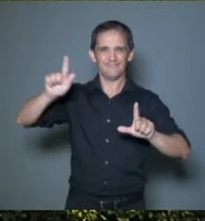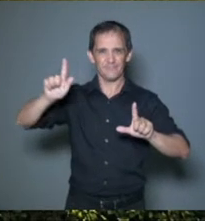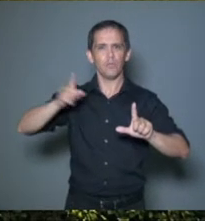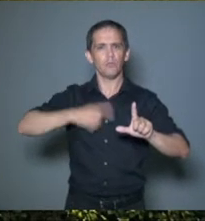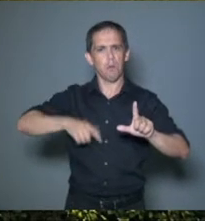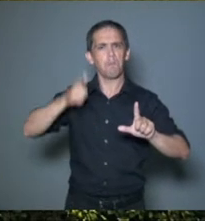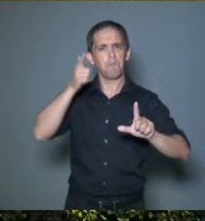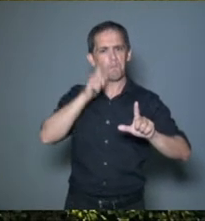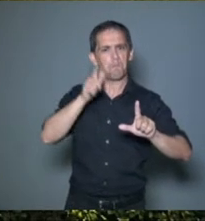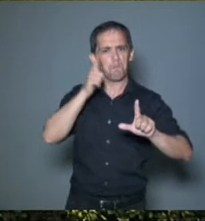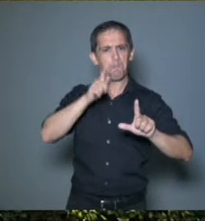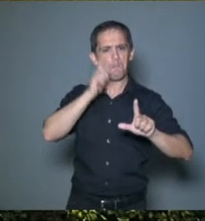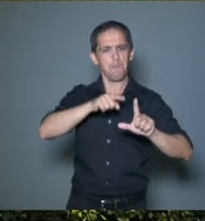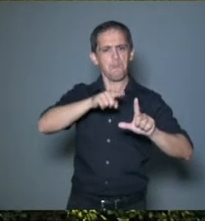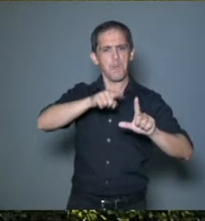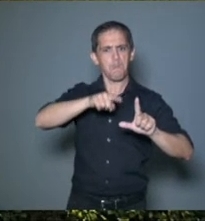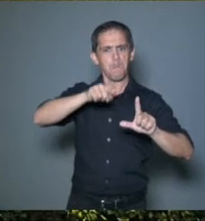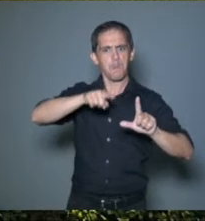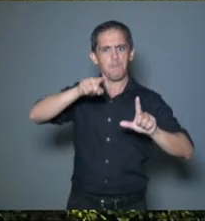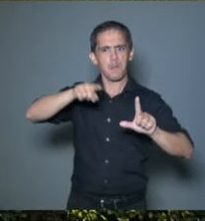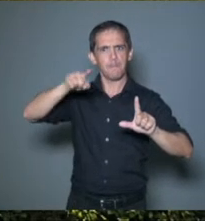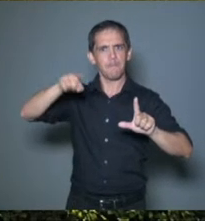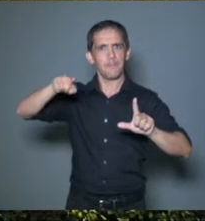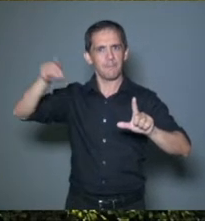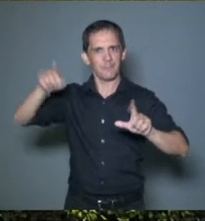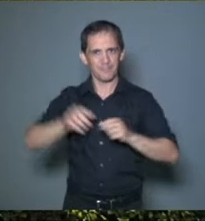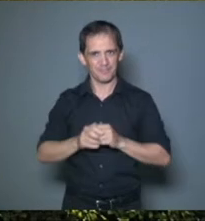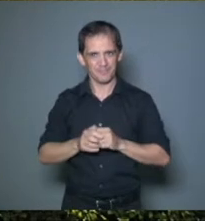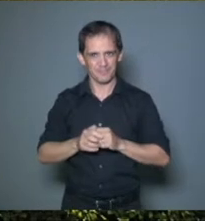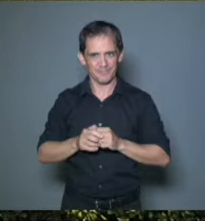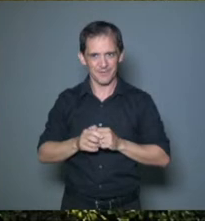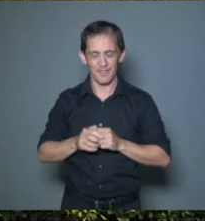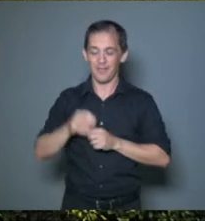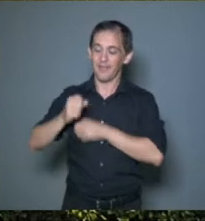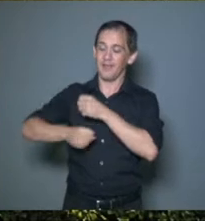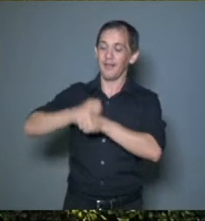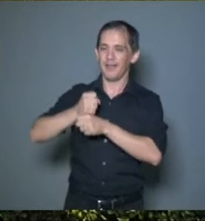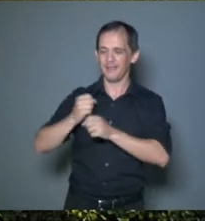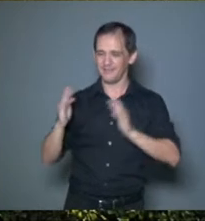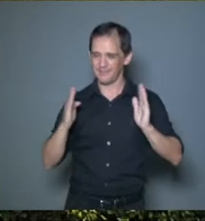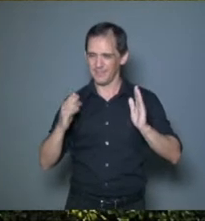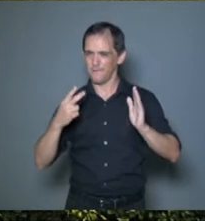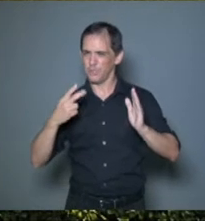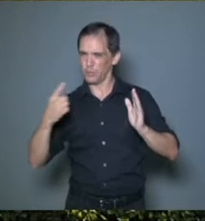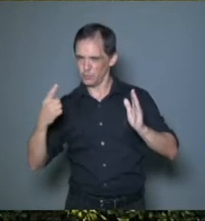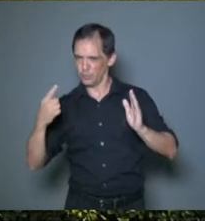for itself, showing our evolution in the